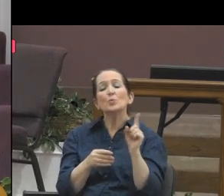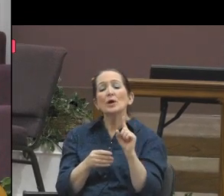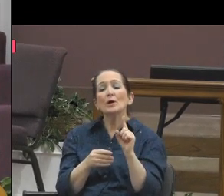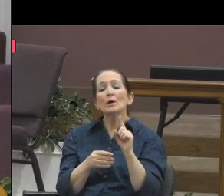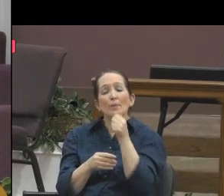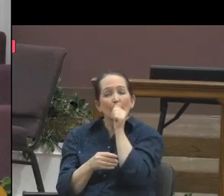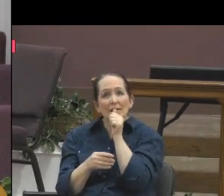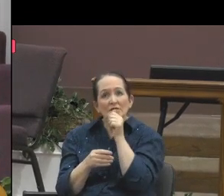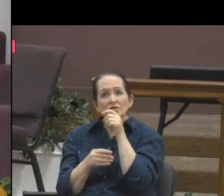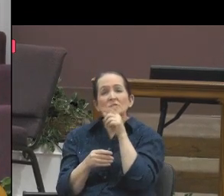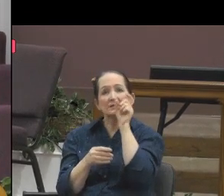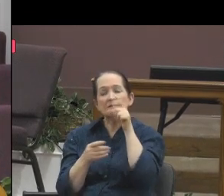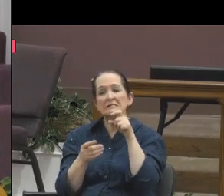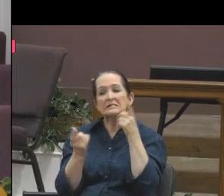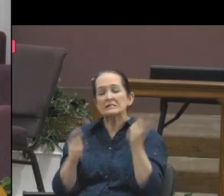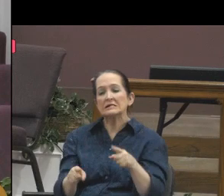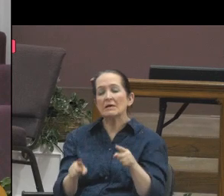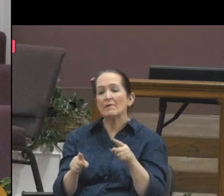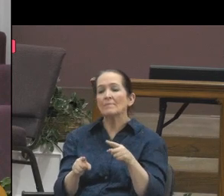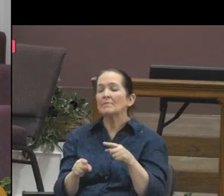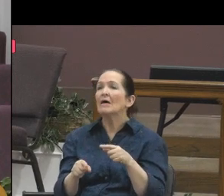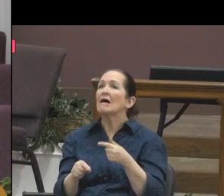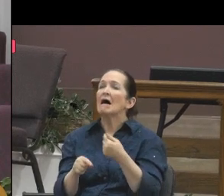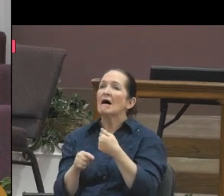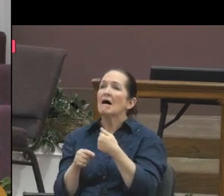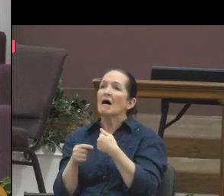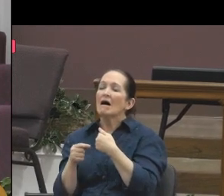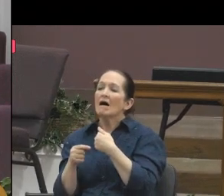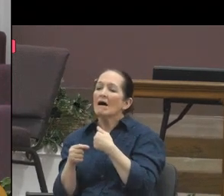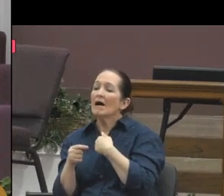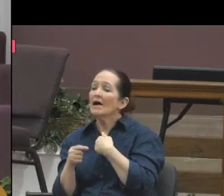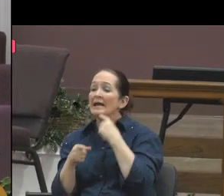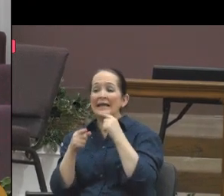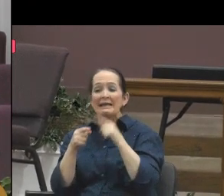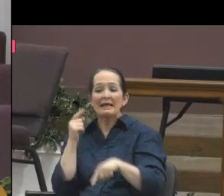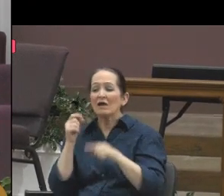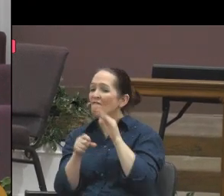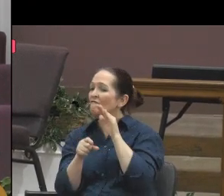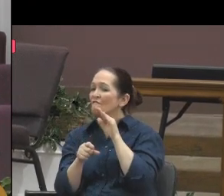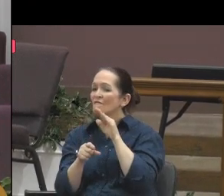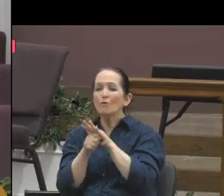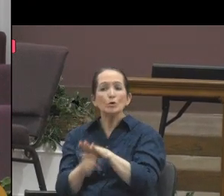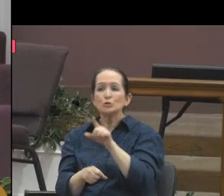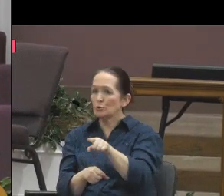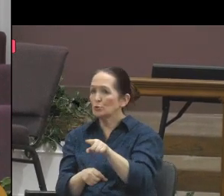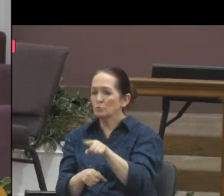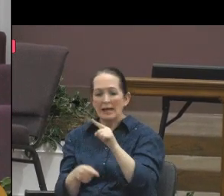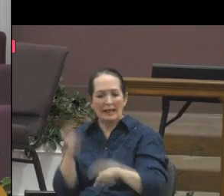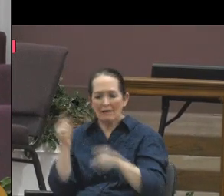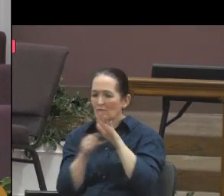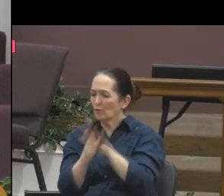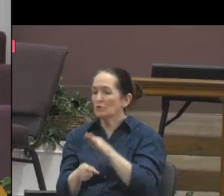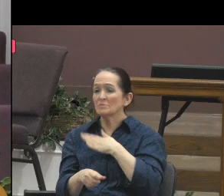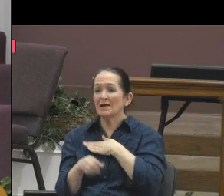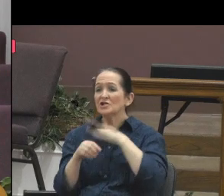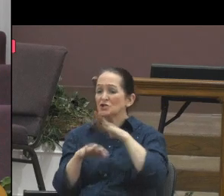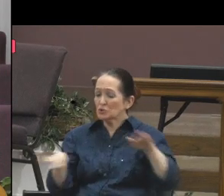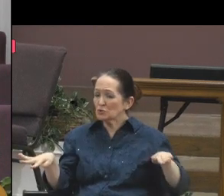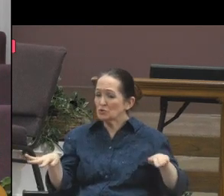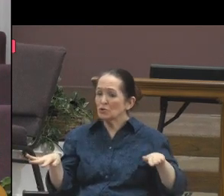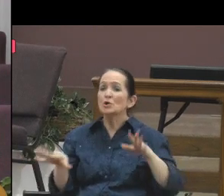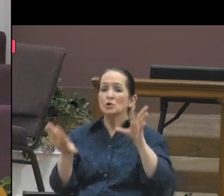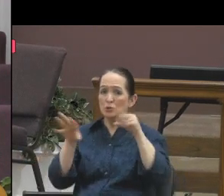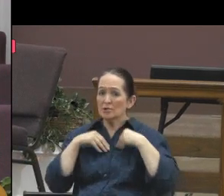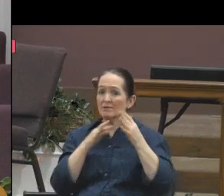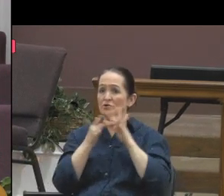than I could force my children to accept Jesus as their Lord and Savior. All I can do is